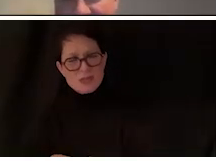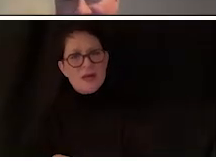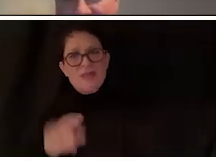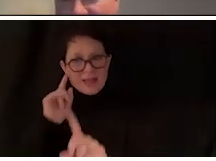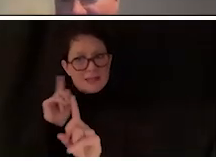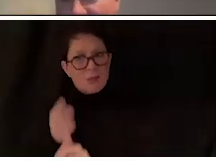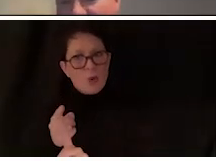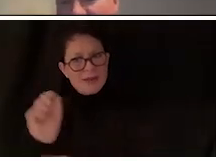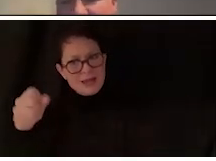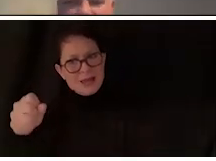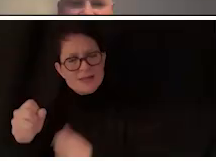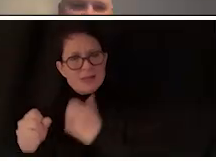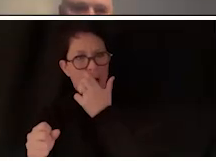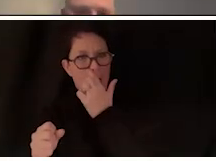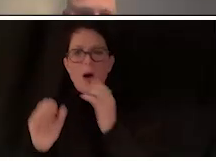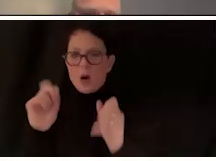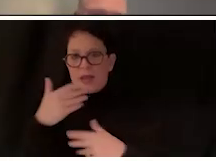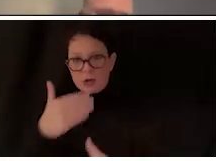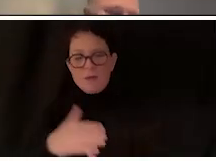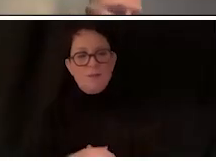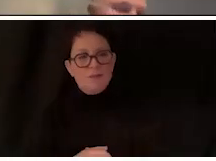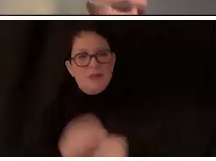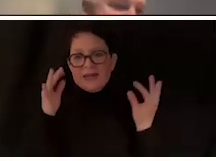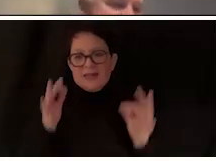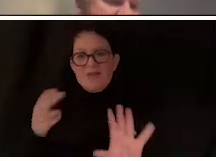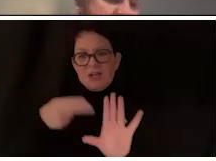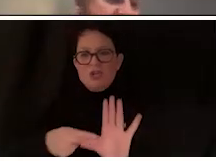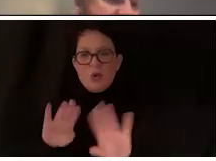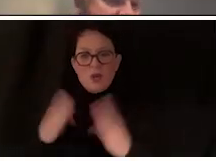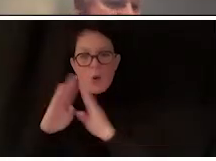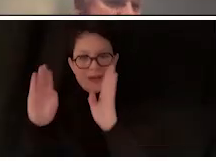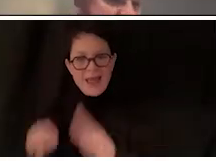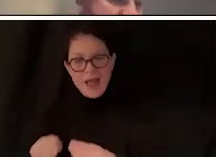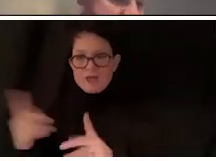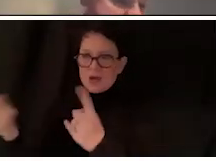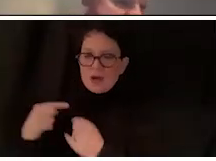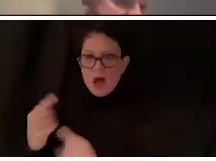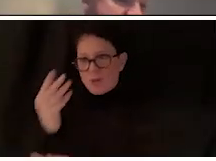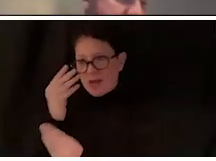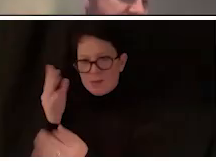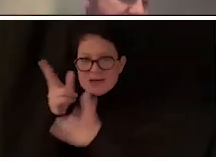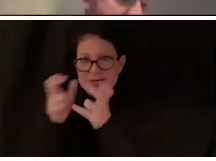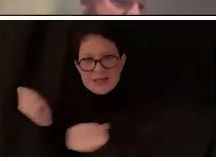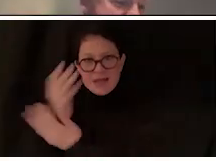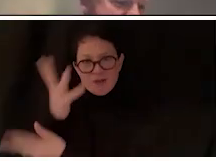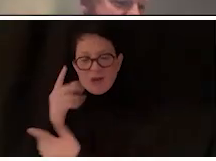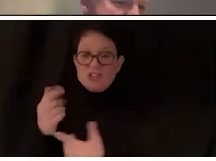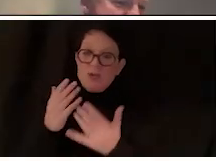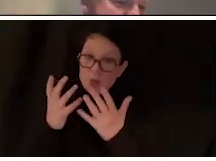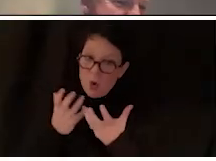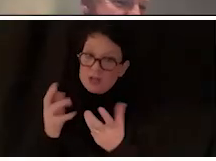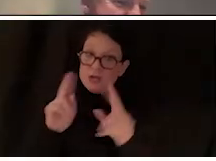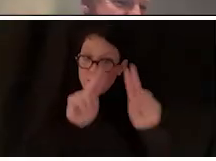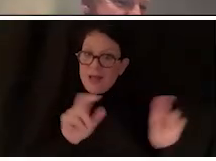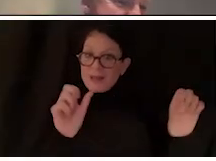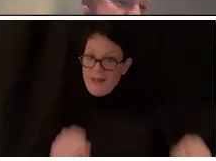idea. application Yeah. before? Yeah. Yeah. Okay. yeah, definitely join the open house, get all the information, and then if you want to apply, you can fill out the application